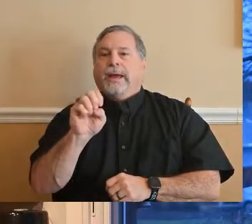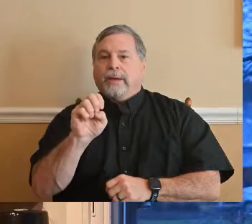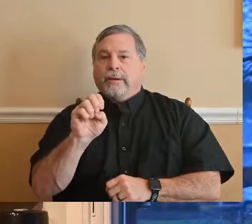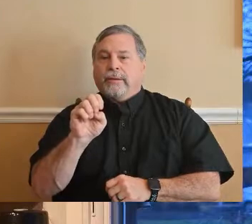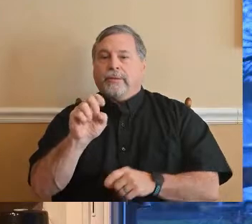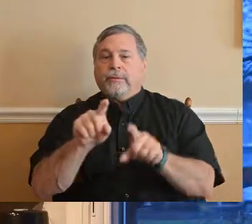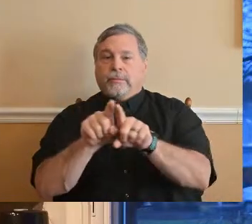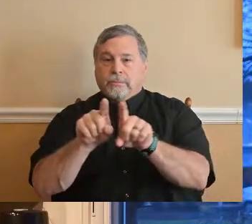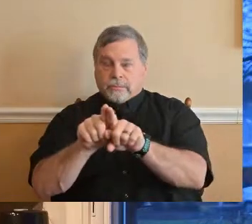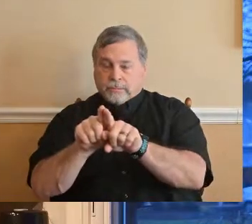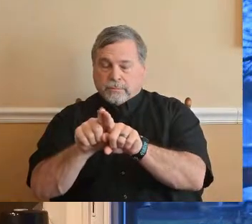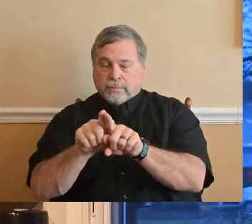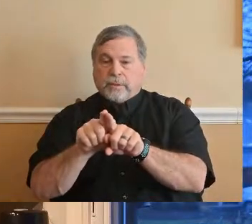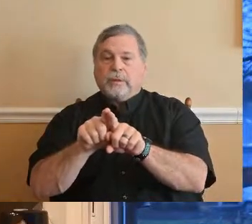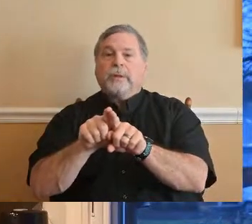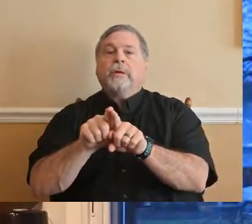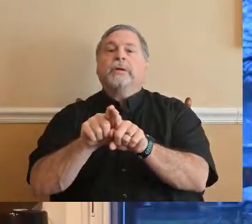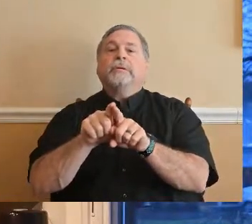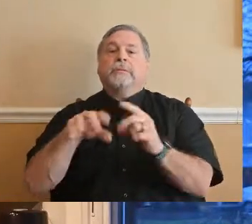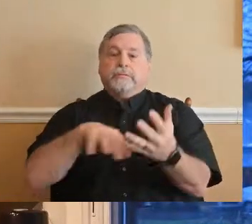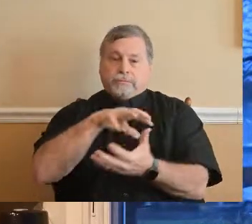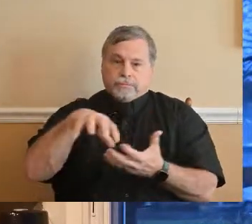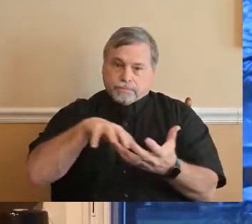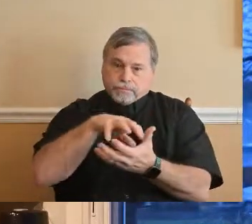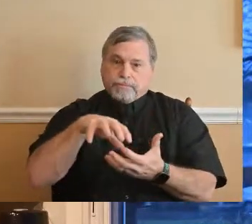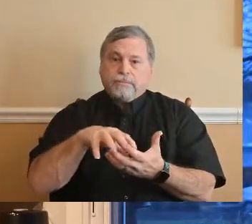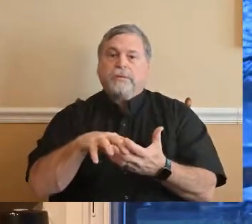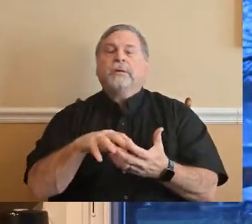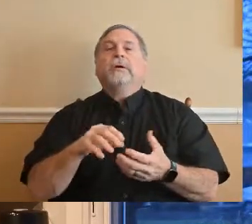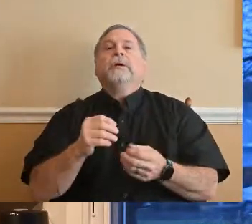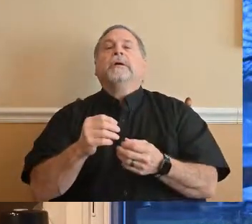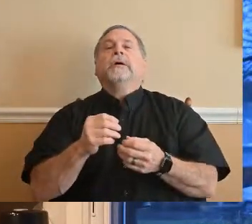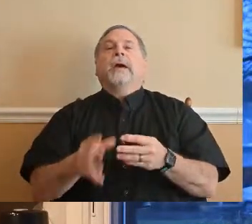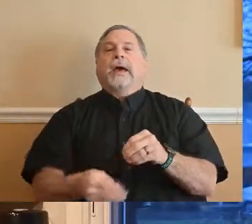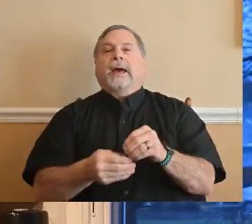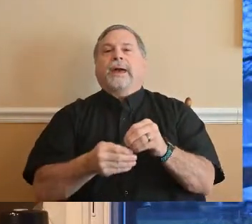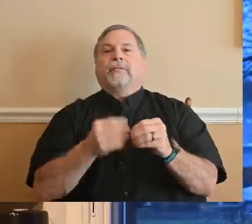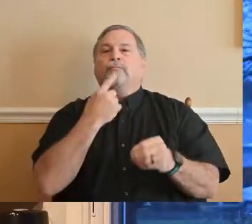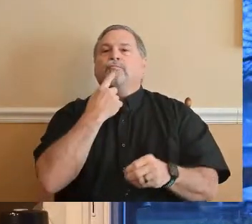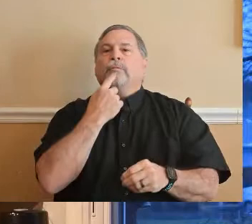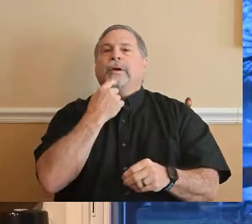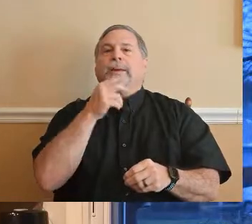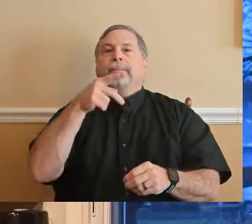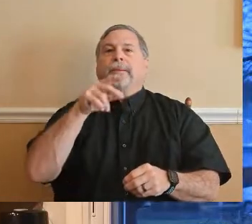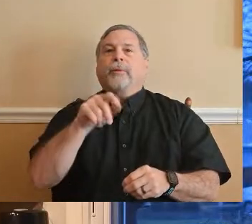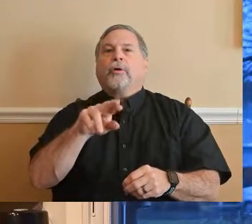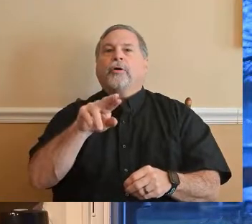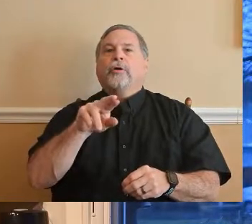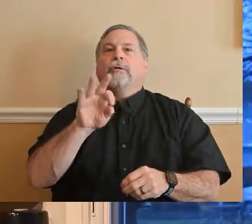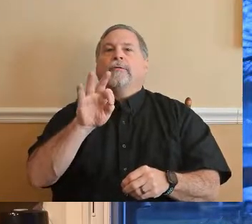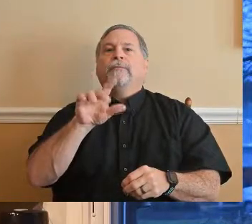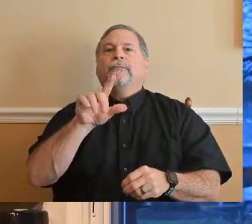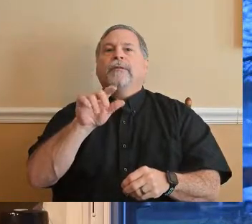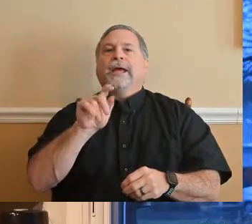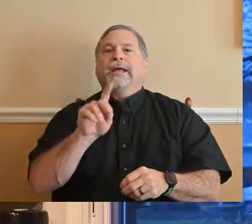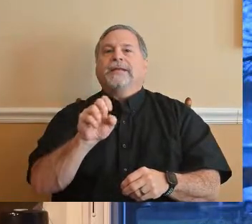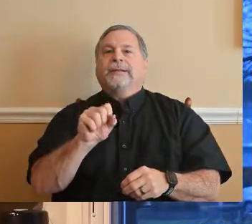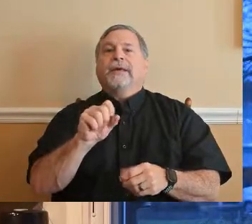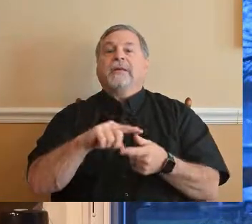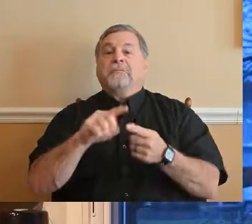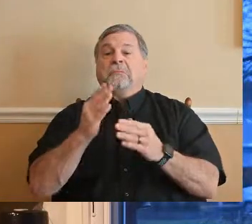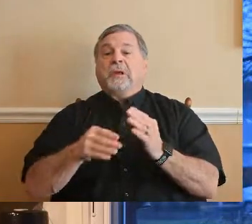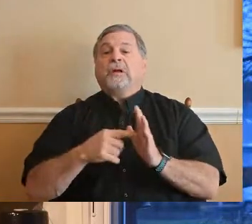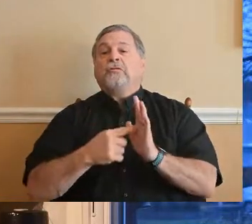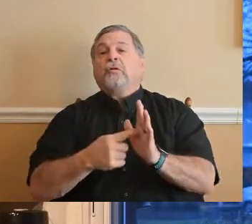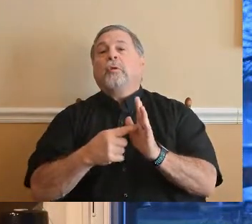well. And we're going to stir fry that up. I'll probably add a little bit of red pepper flakes to it. And then at the end, I'll show